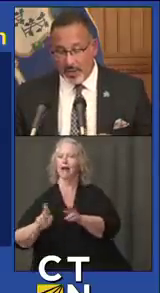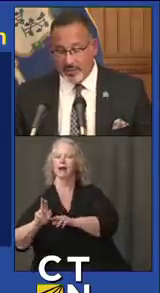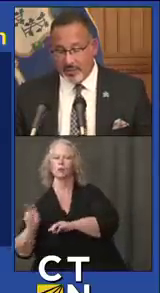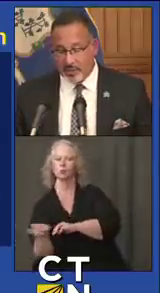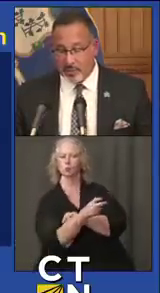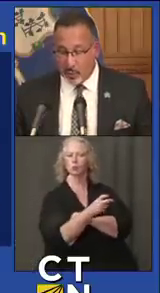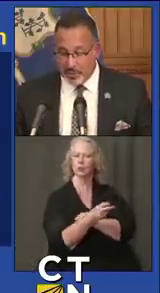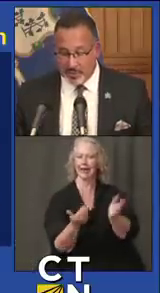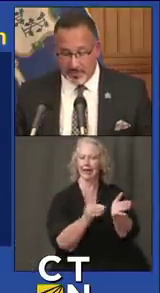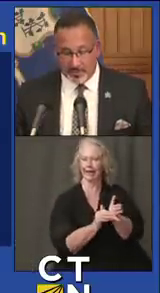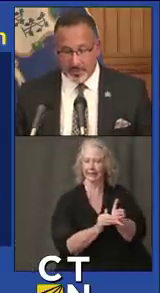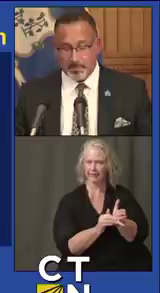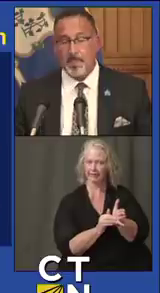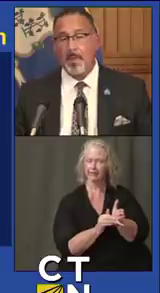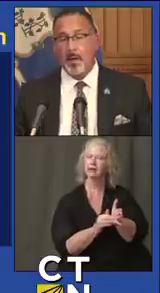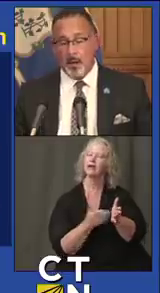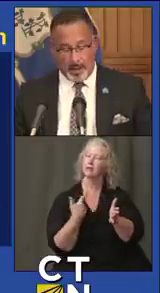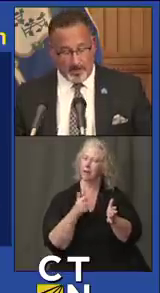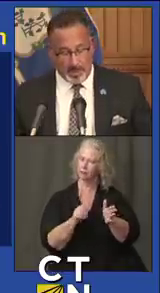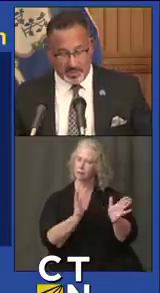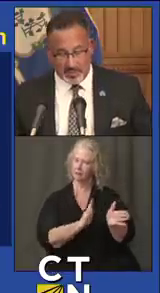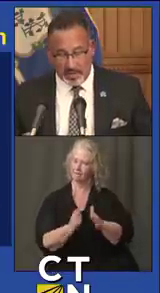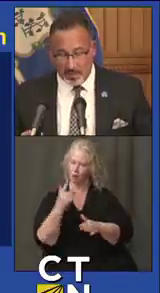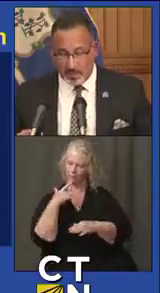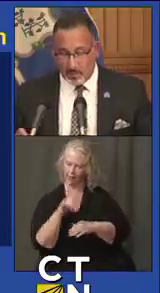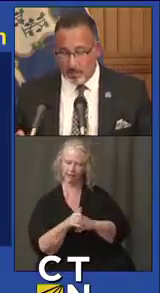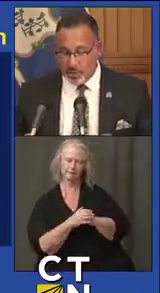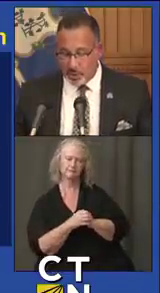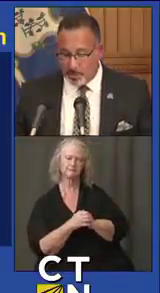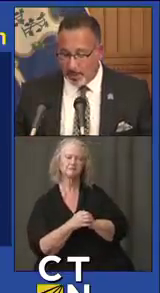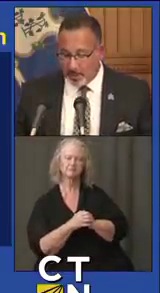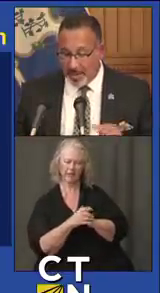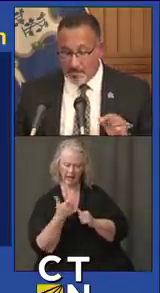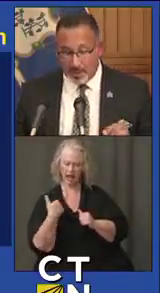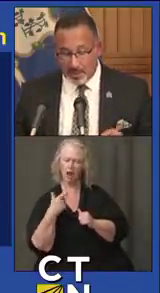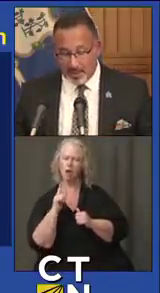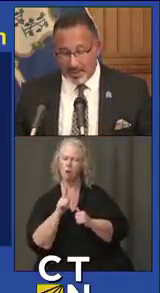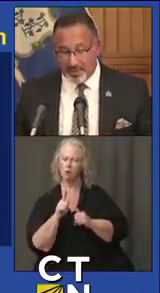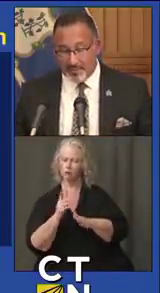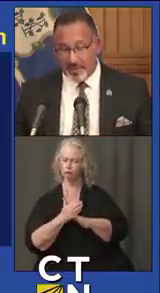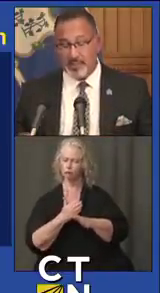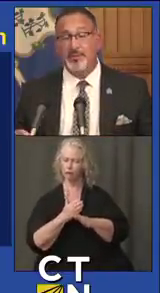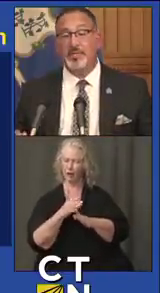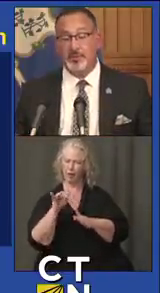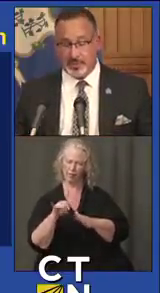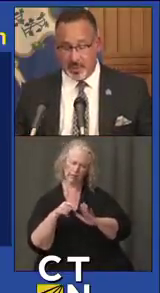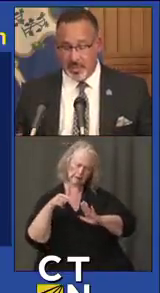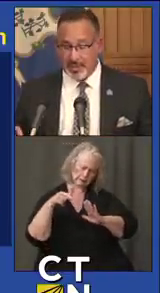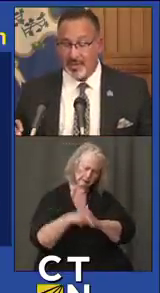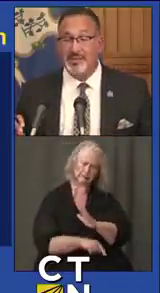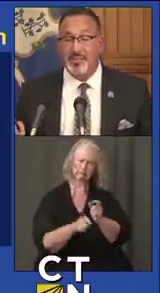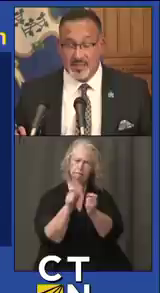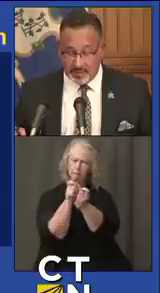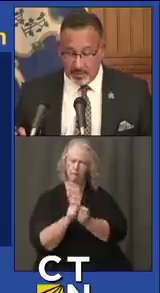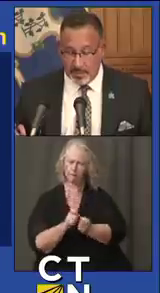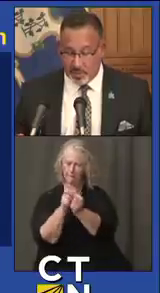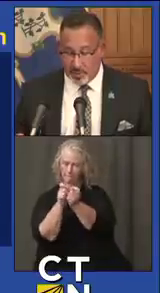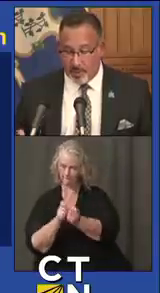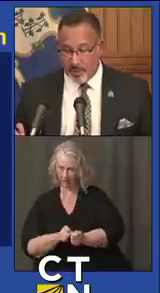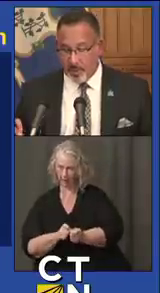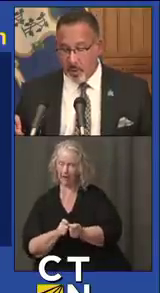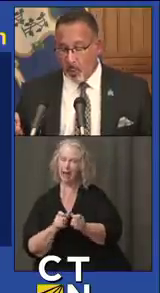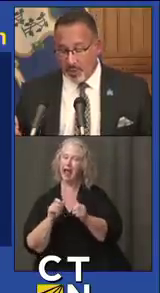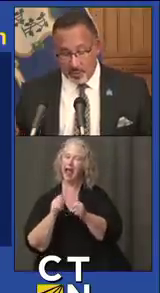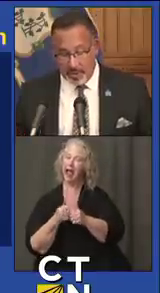quality content to support these efforts. A comprehensive document will be shared publicly on Monday that identifies how districts can consistently